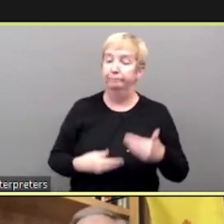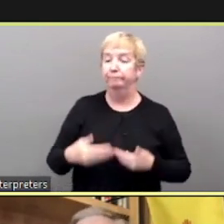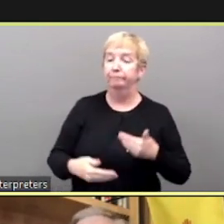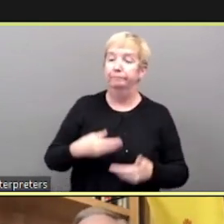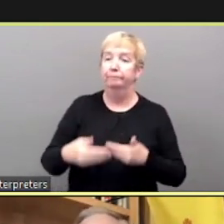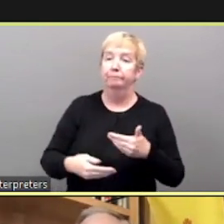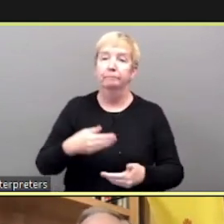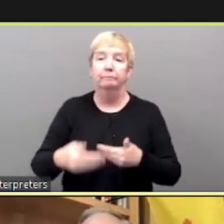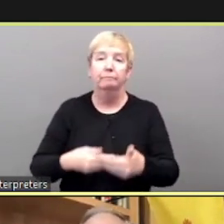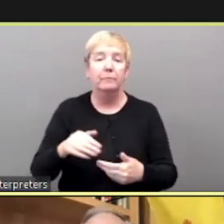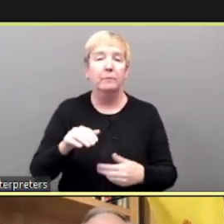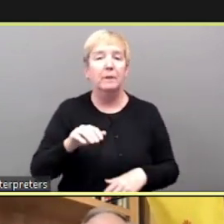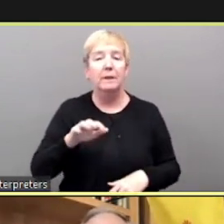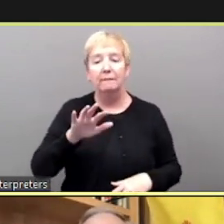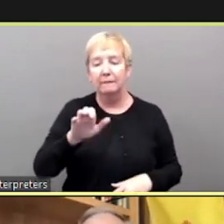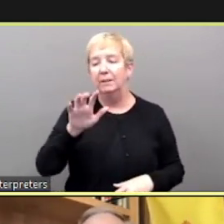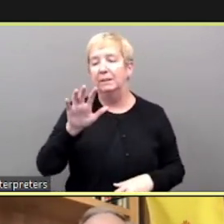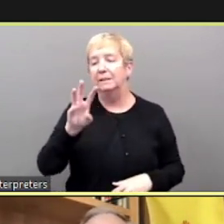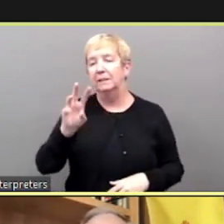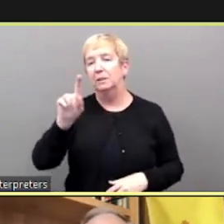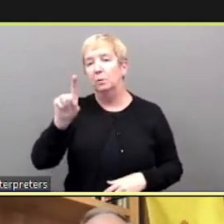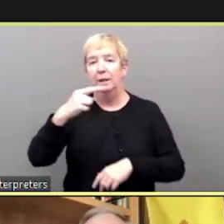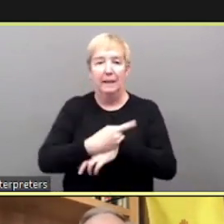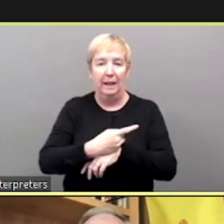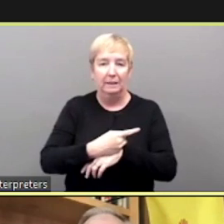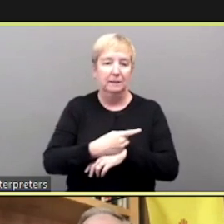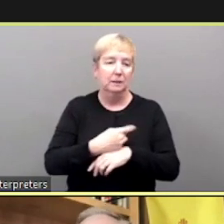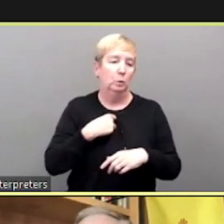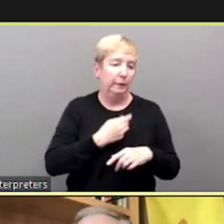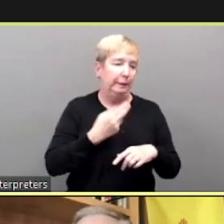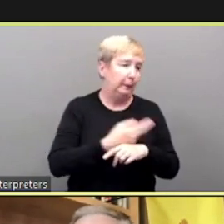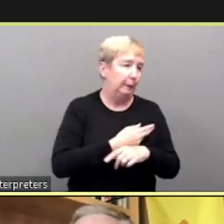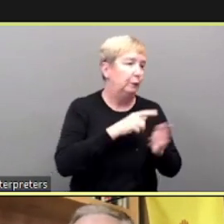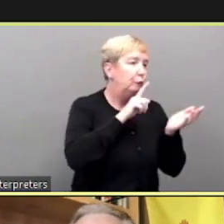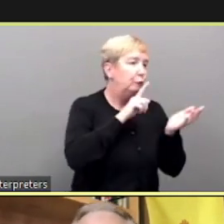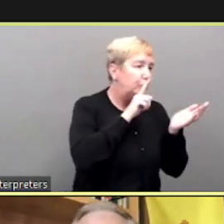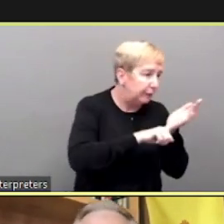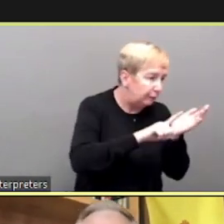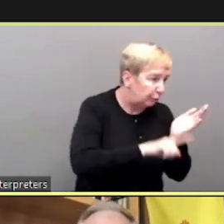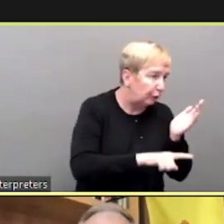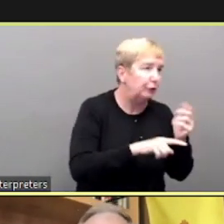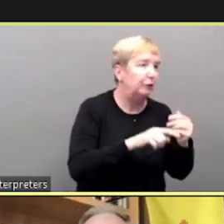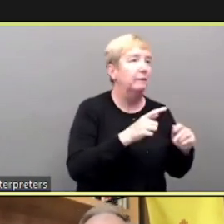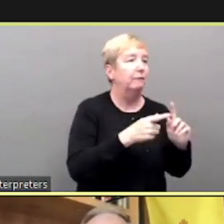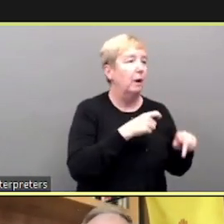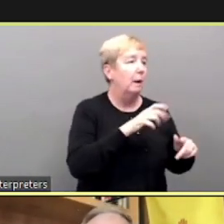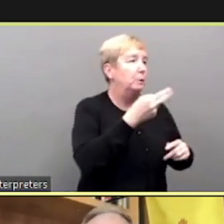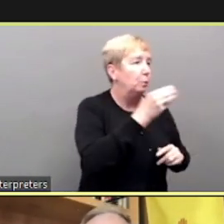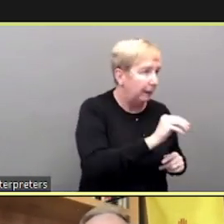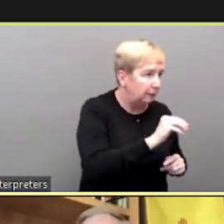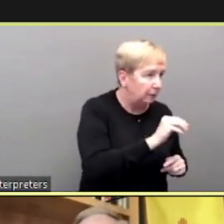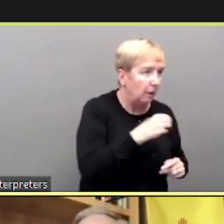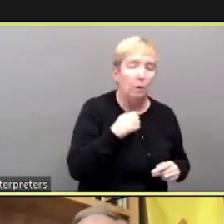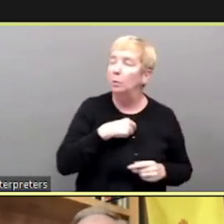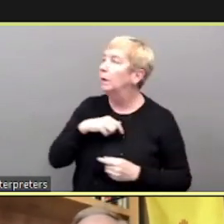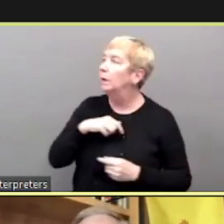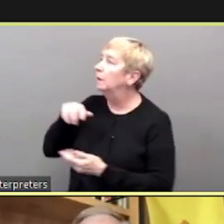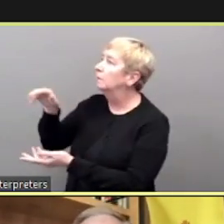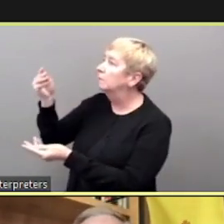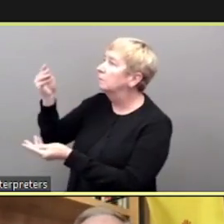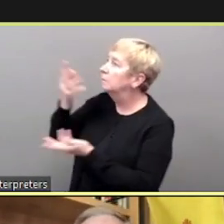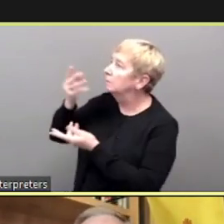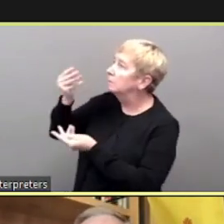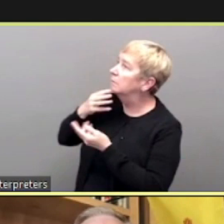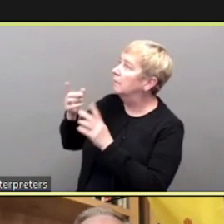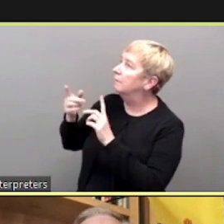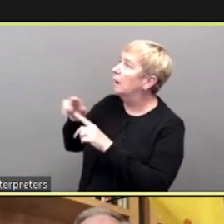on new data from research, New Mexico learnings, and additional data reports. And Christine